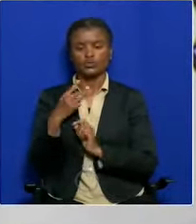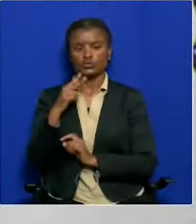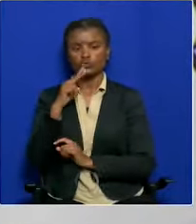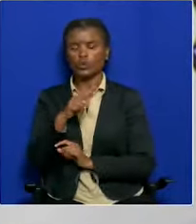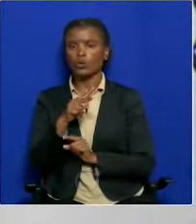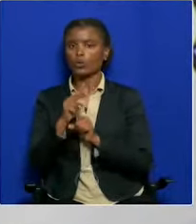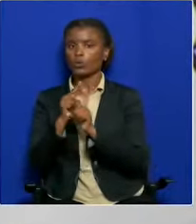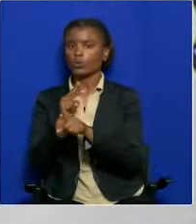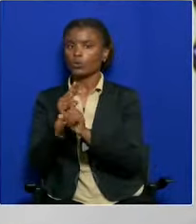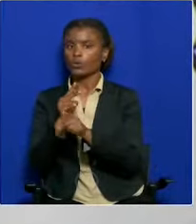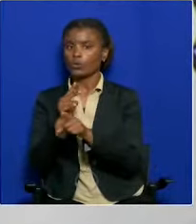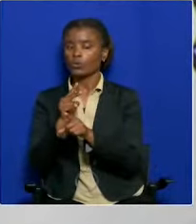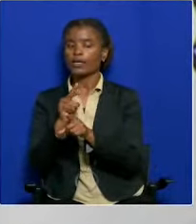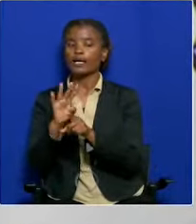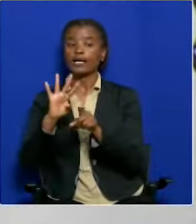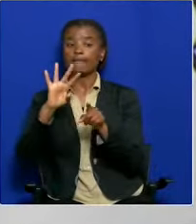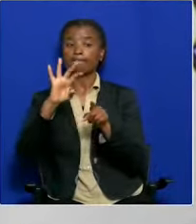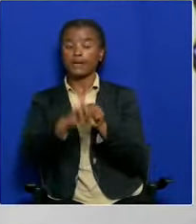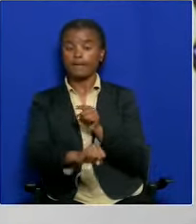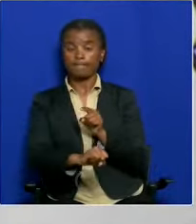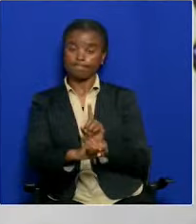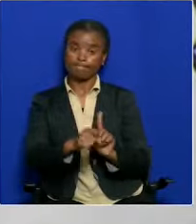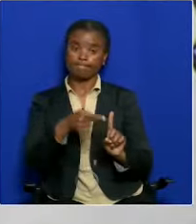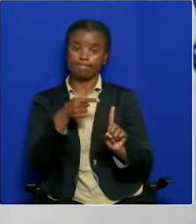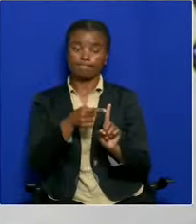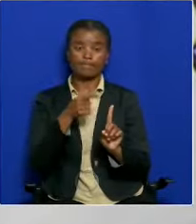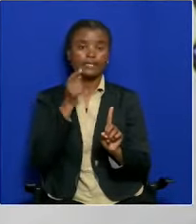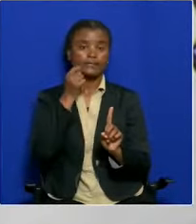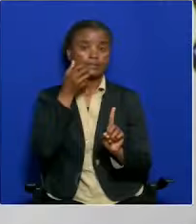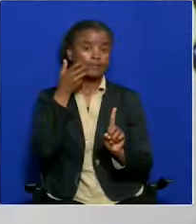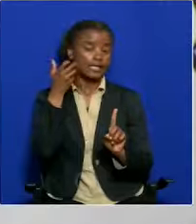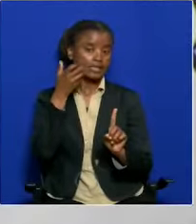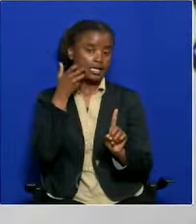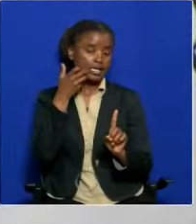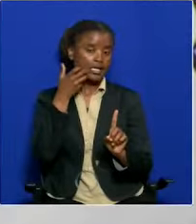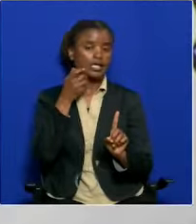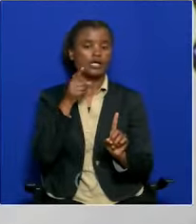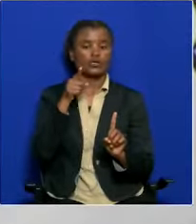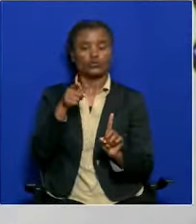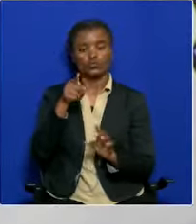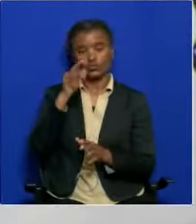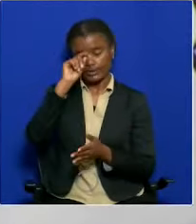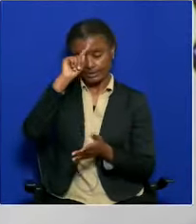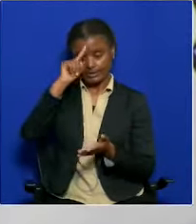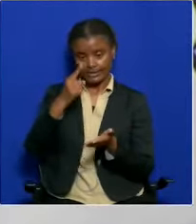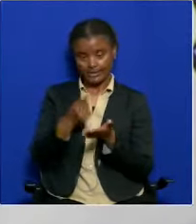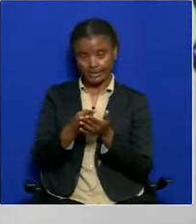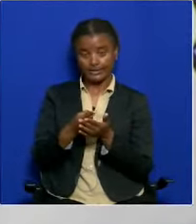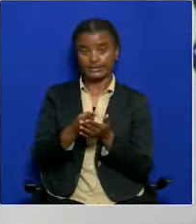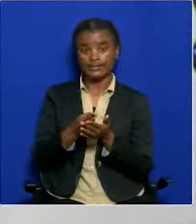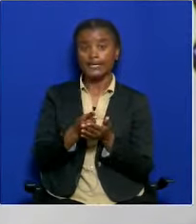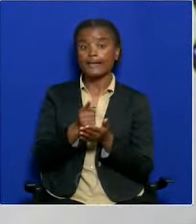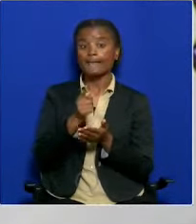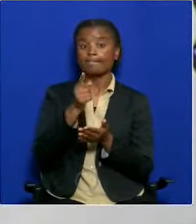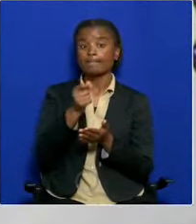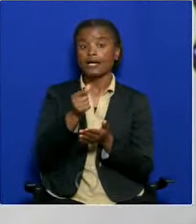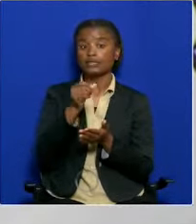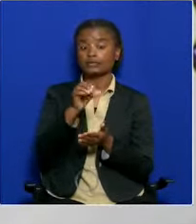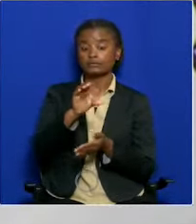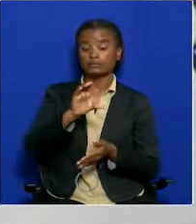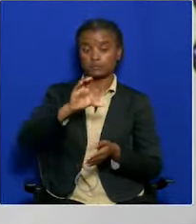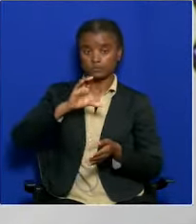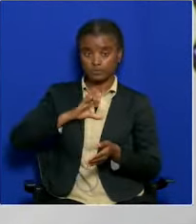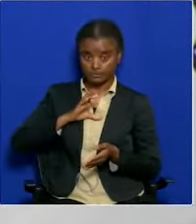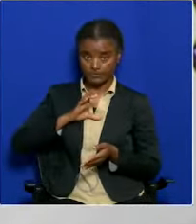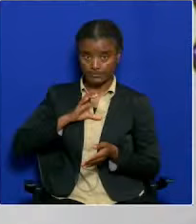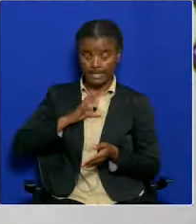Mr. Matlala, and you decided that money that had been paid to you, not